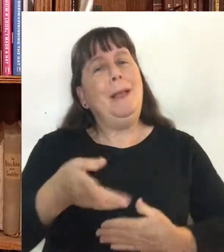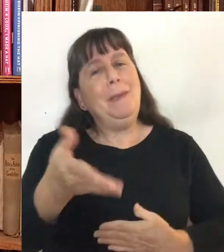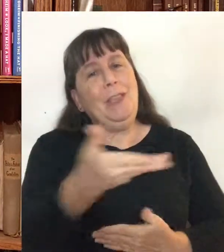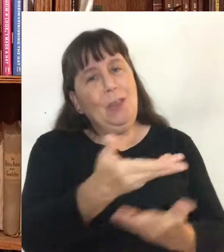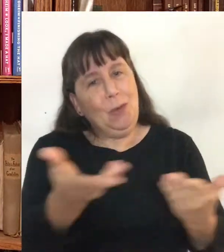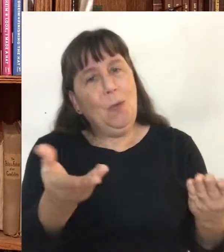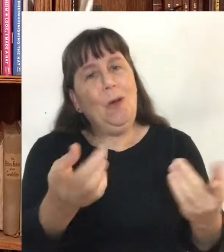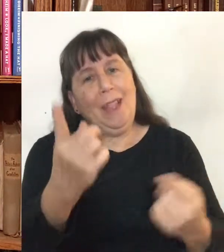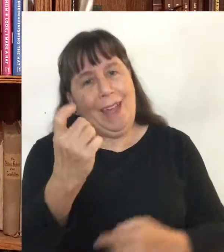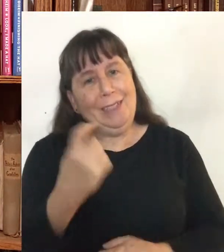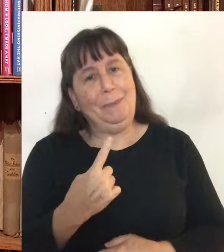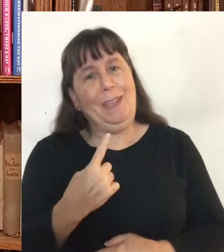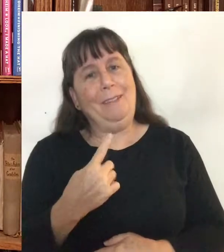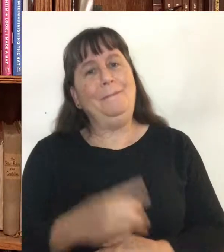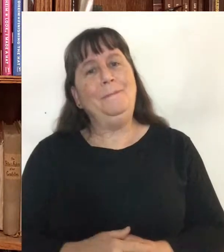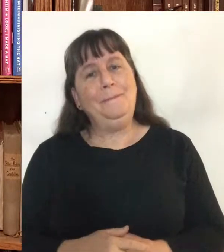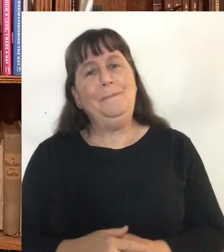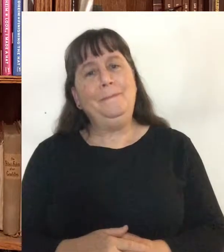up.